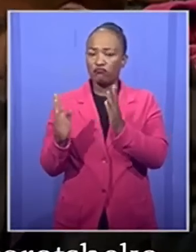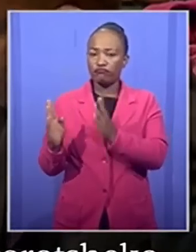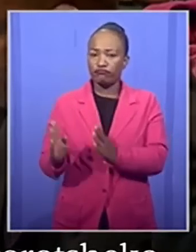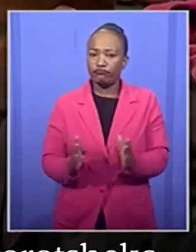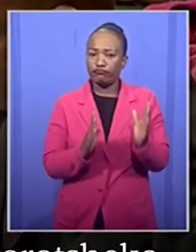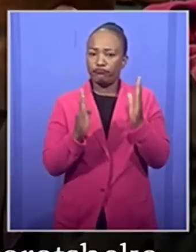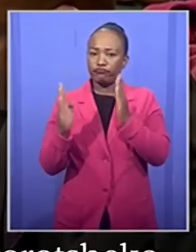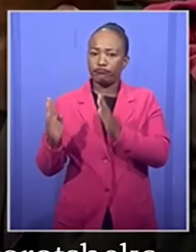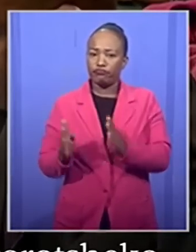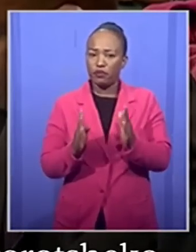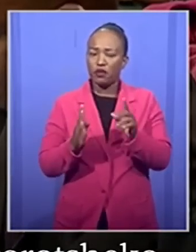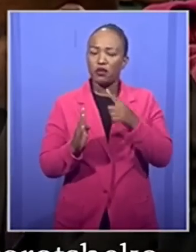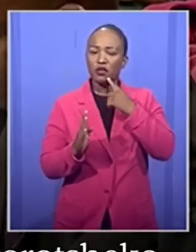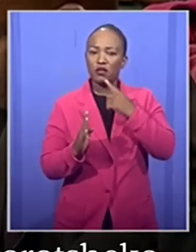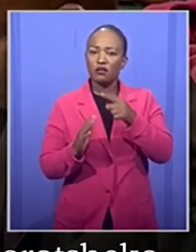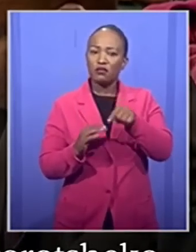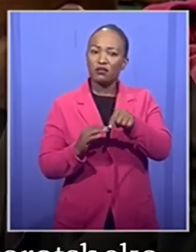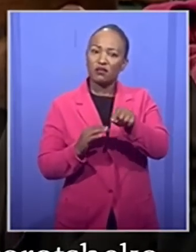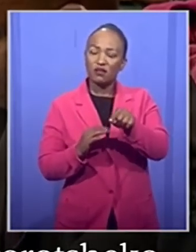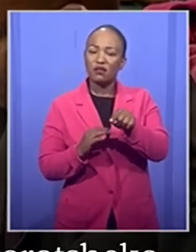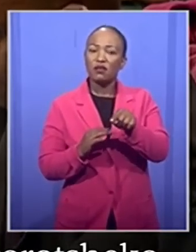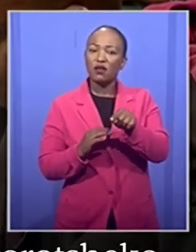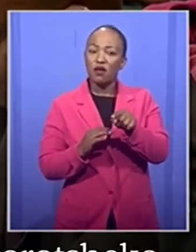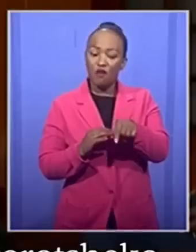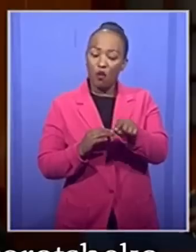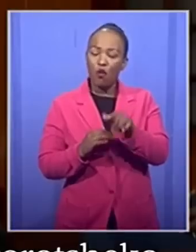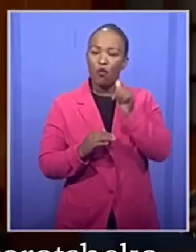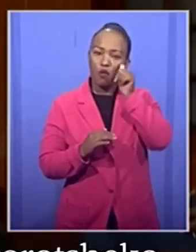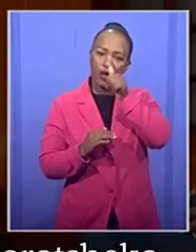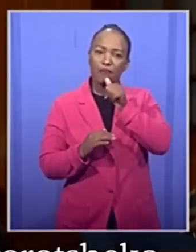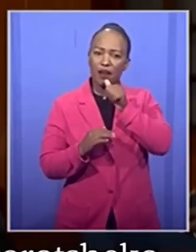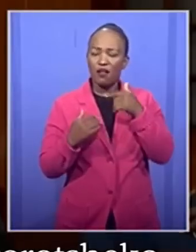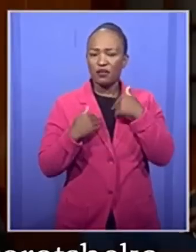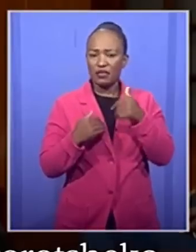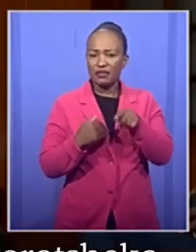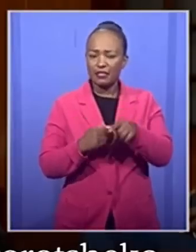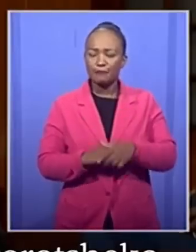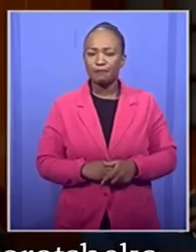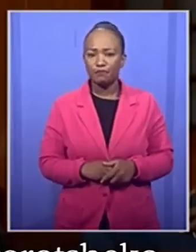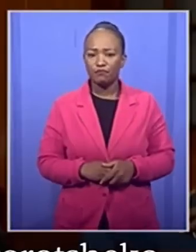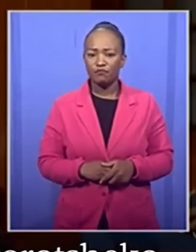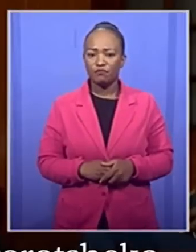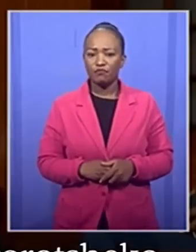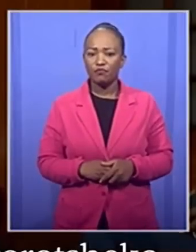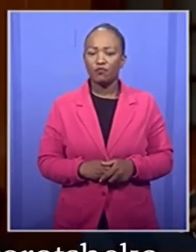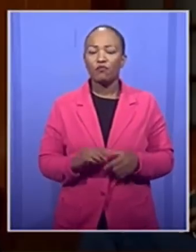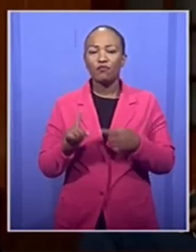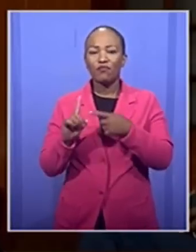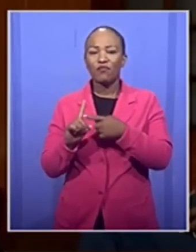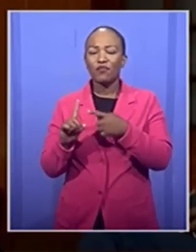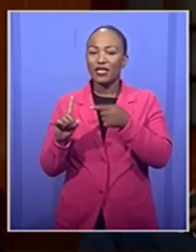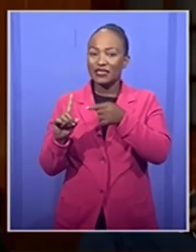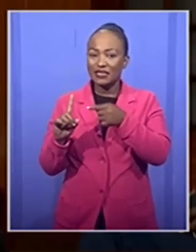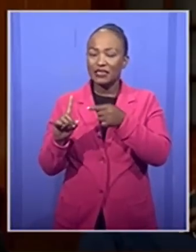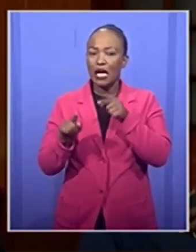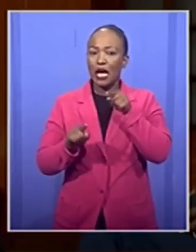behetsweng hore e tla dula ka kgwedi ya Mmesa monongwaha. Accused number 17 was parachuted, and I use the word with